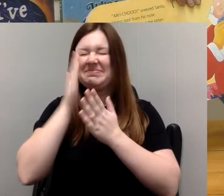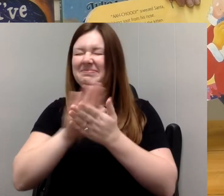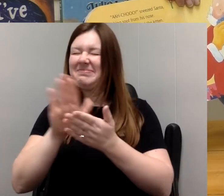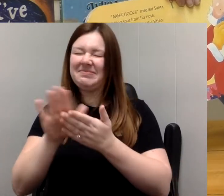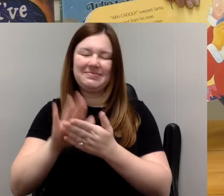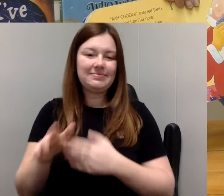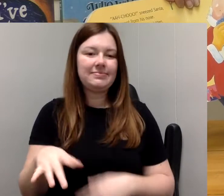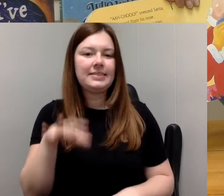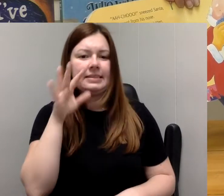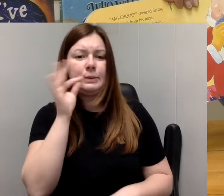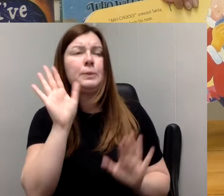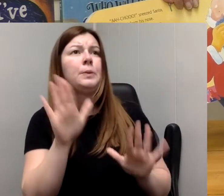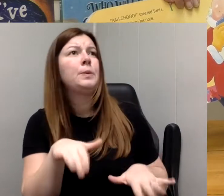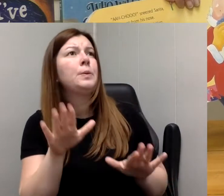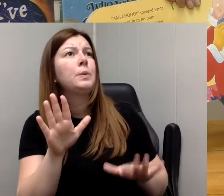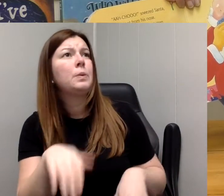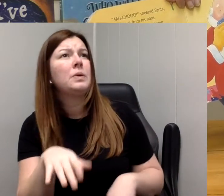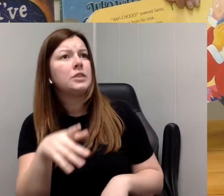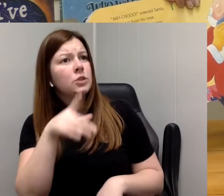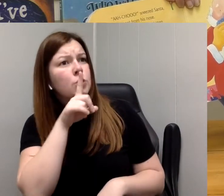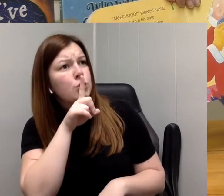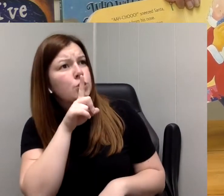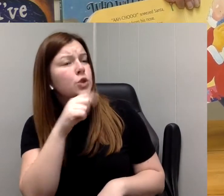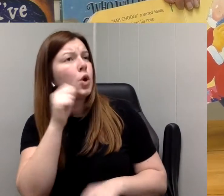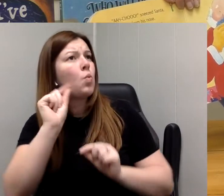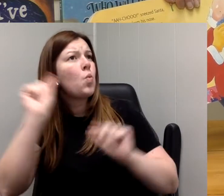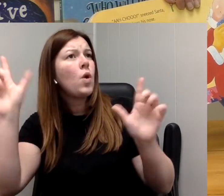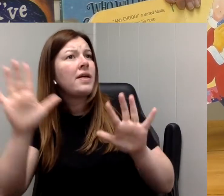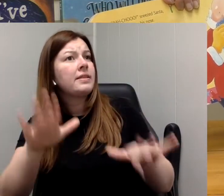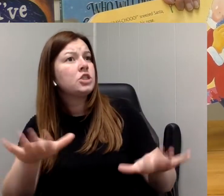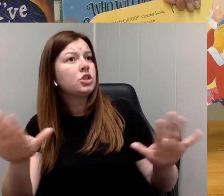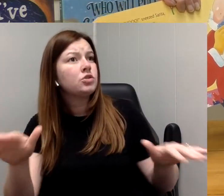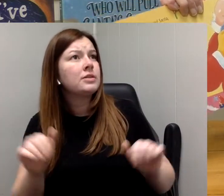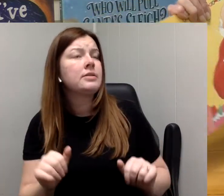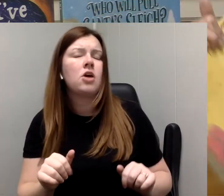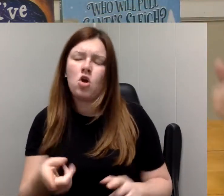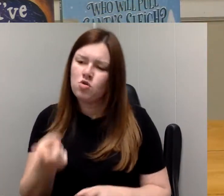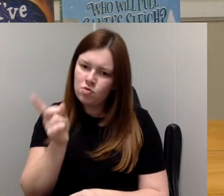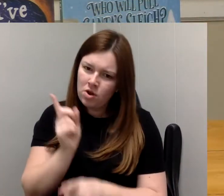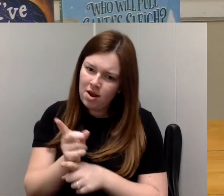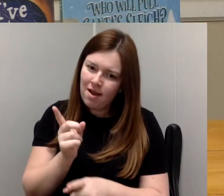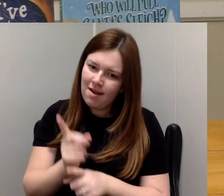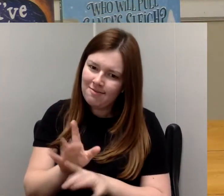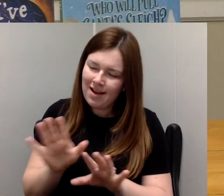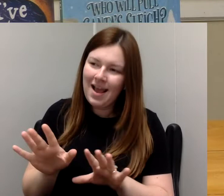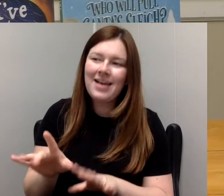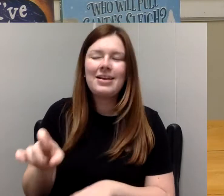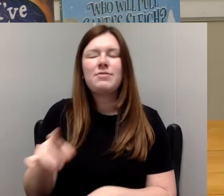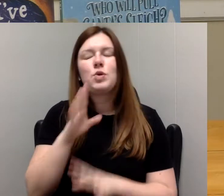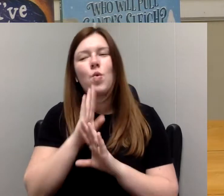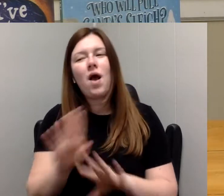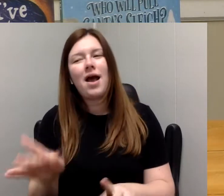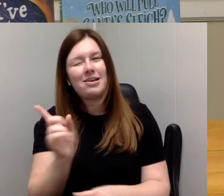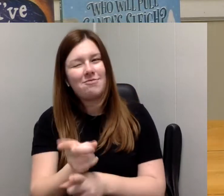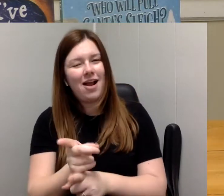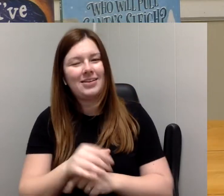Don't wake the children. Yes, we must be quiet, said Santa. And